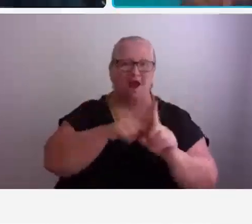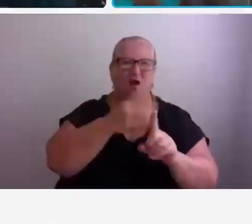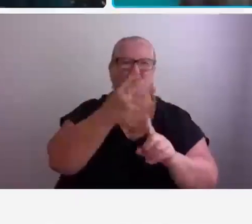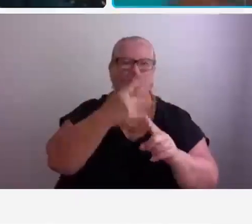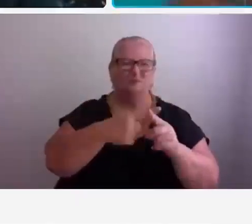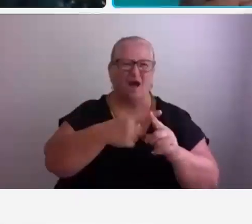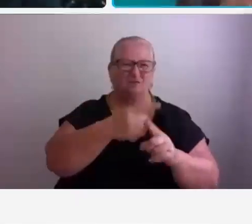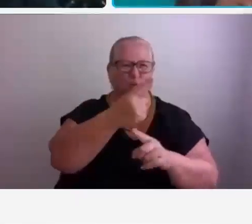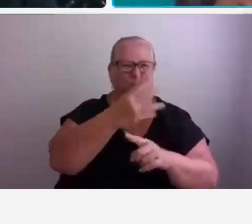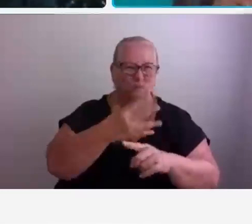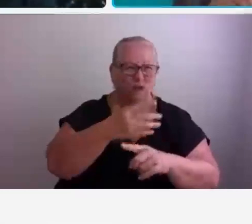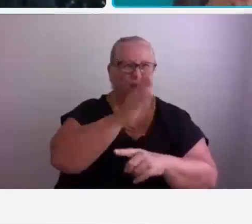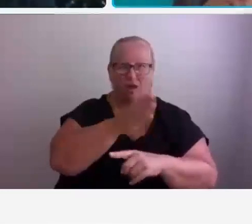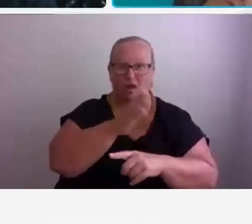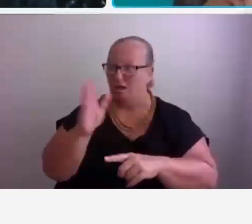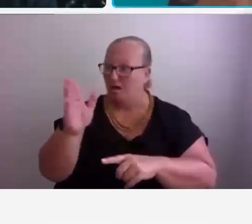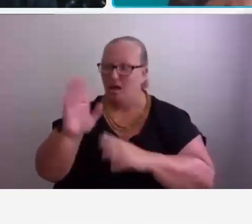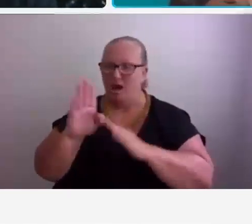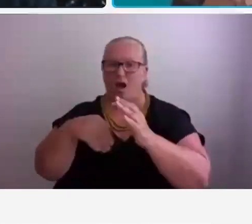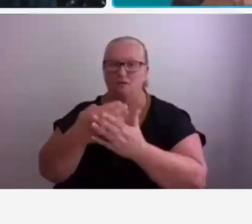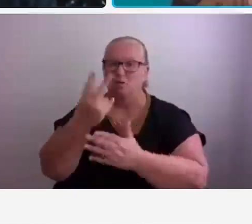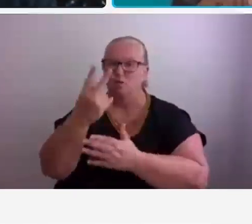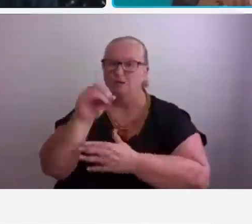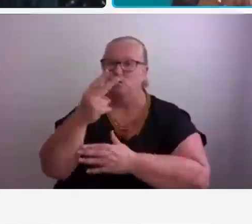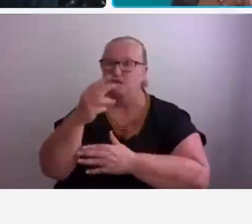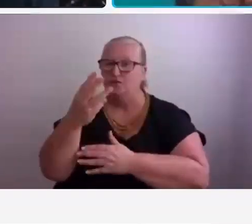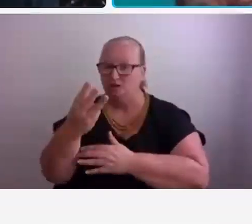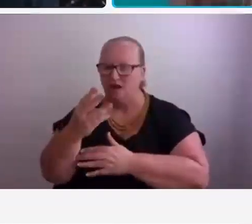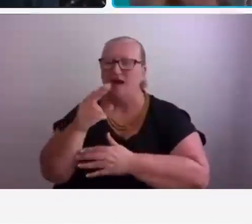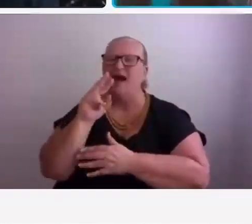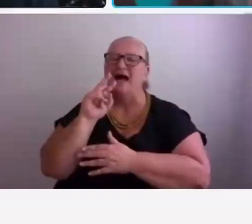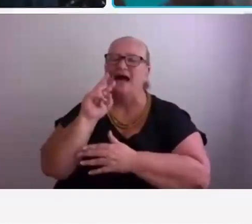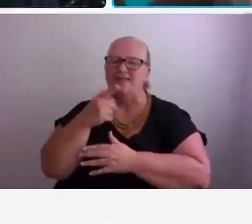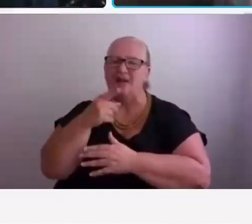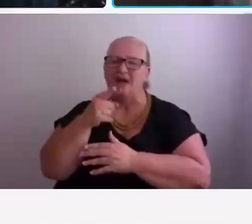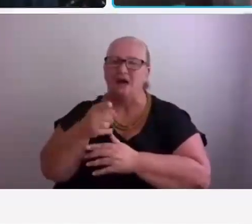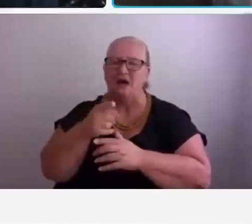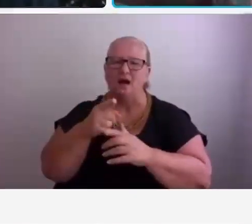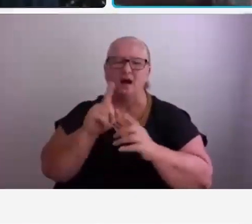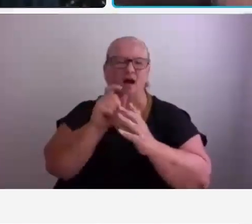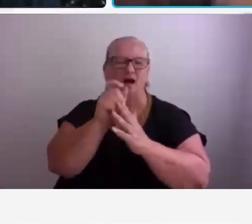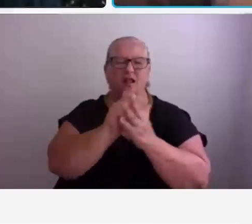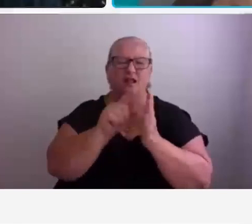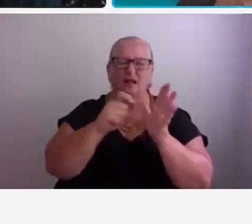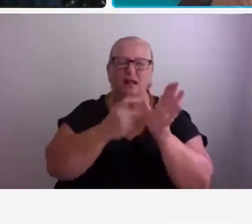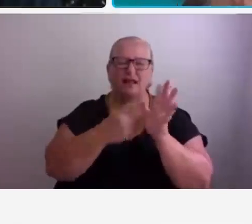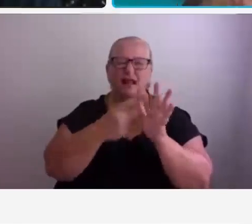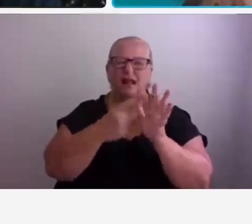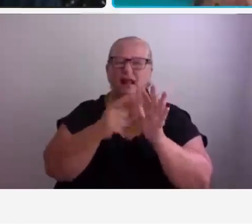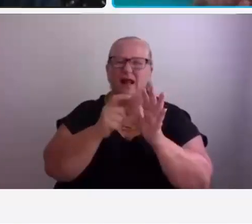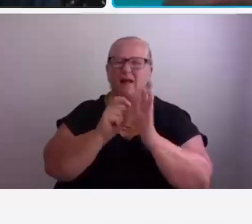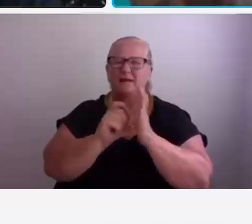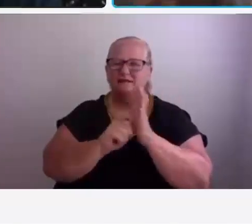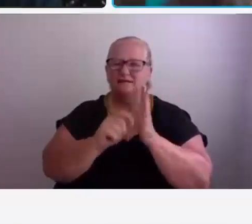to 2023, things like the care minutes, which have been provided over the 4 quarters, and the